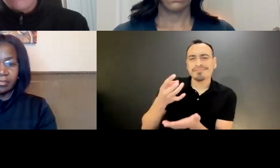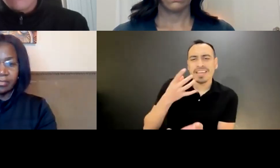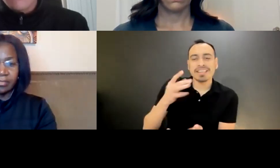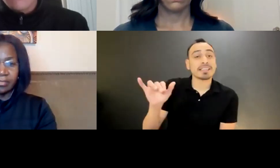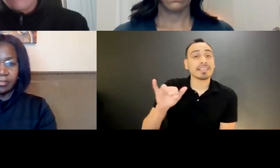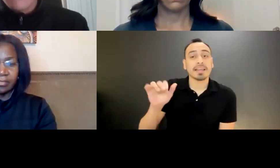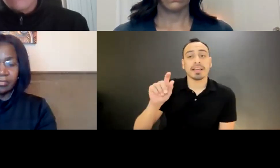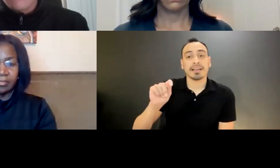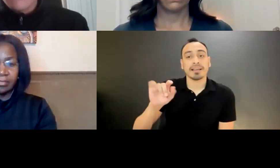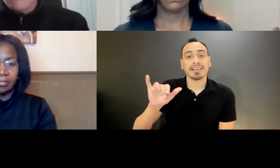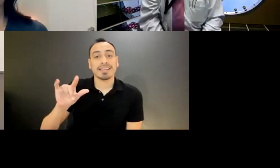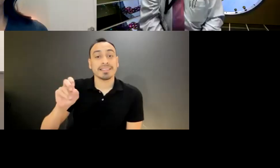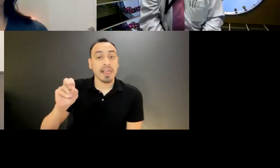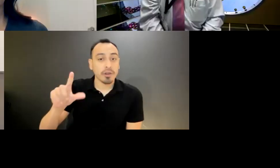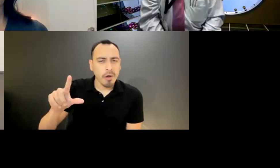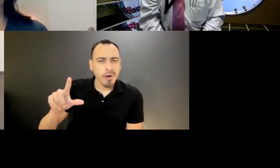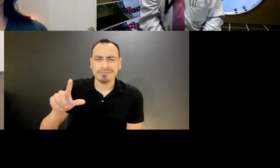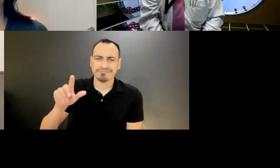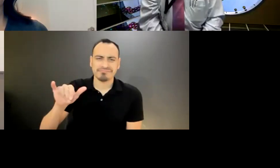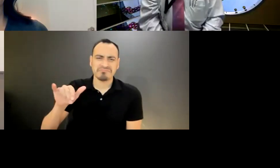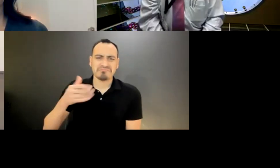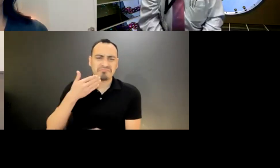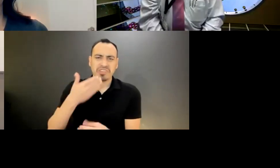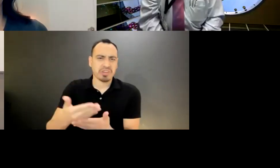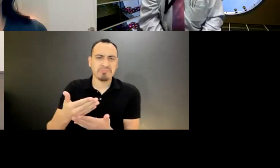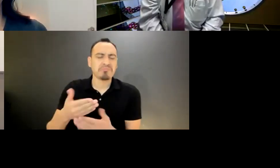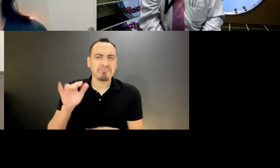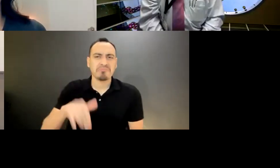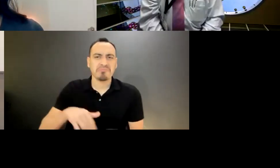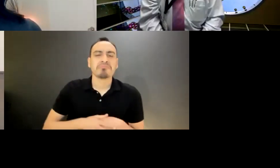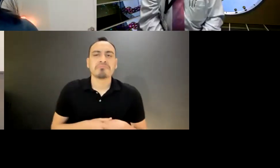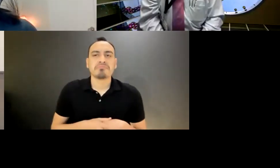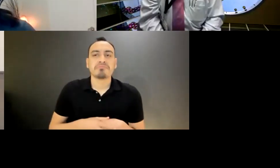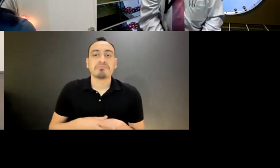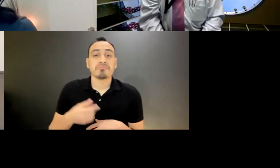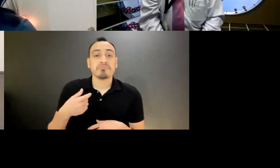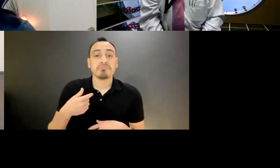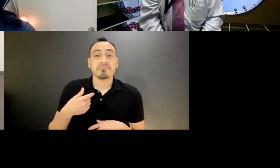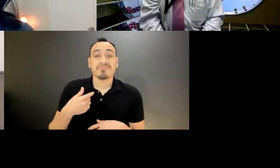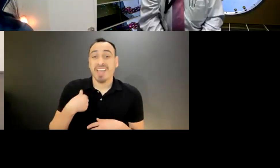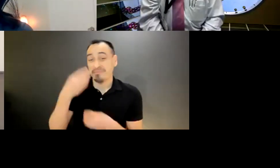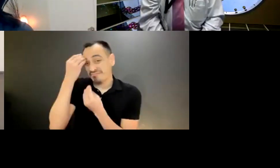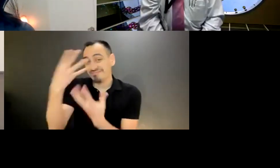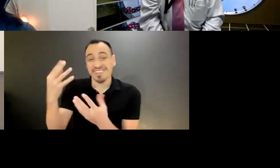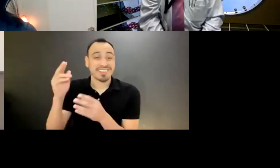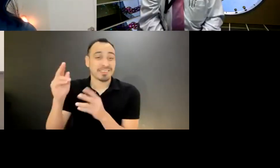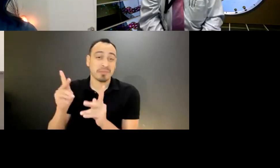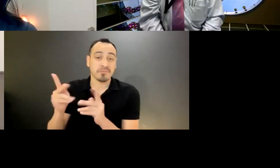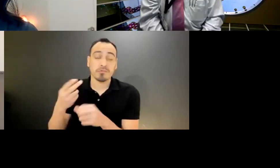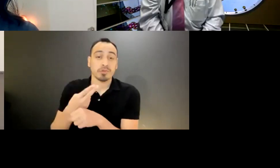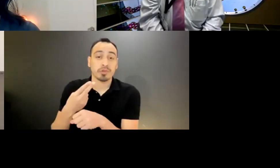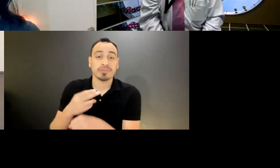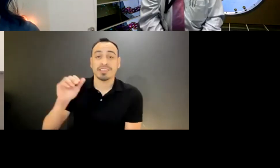is perfectly good. I've been telling people to preferentially use